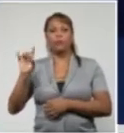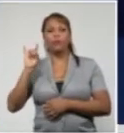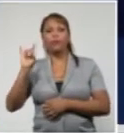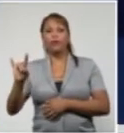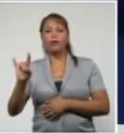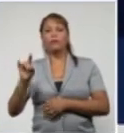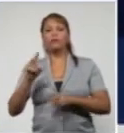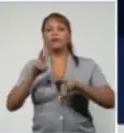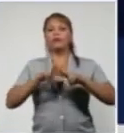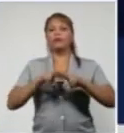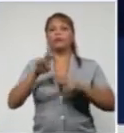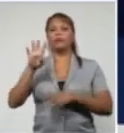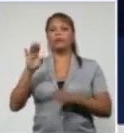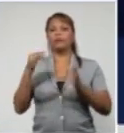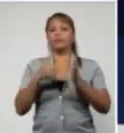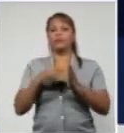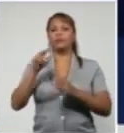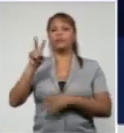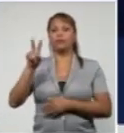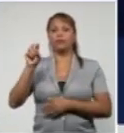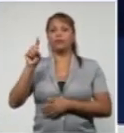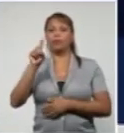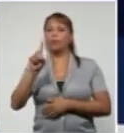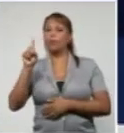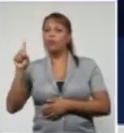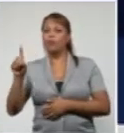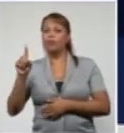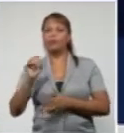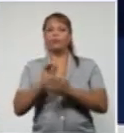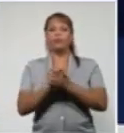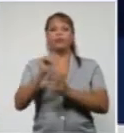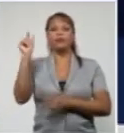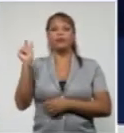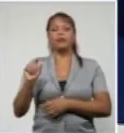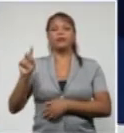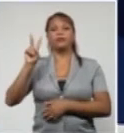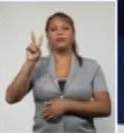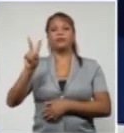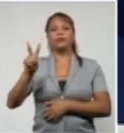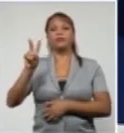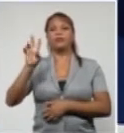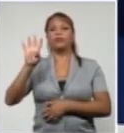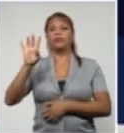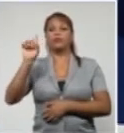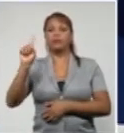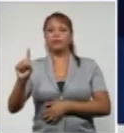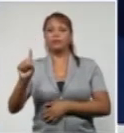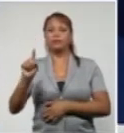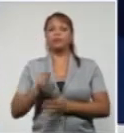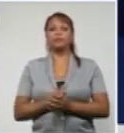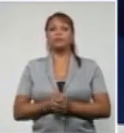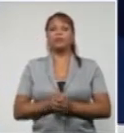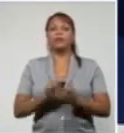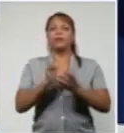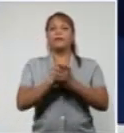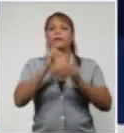4,211, Mayabeque 241, Matanzas 39,